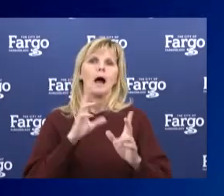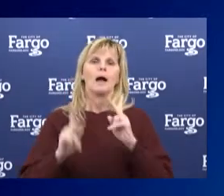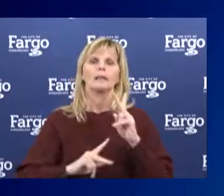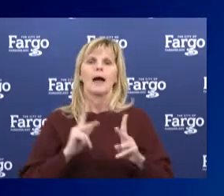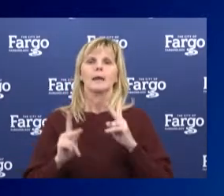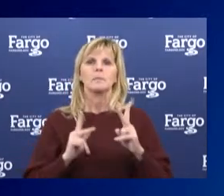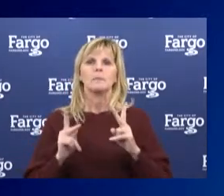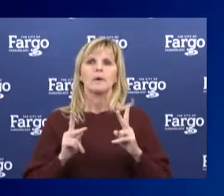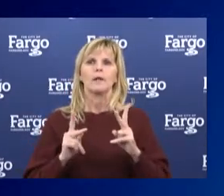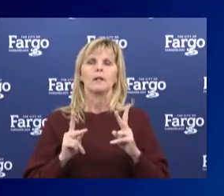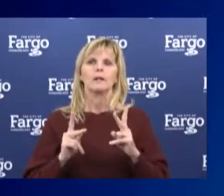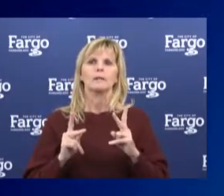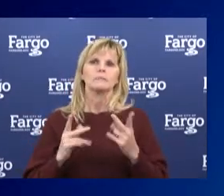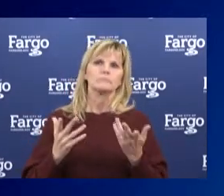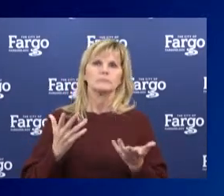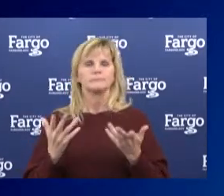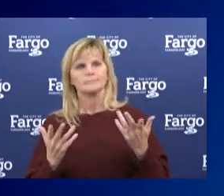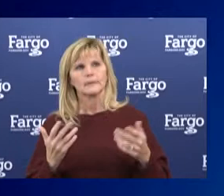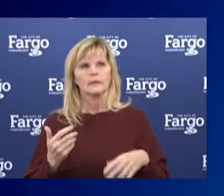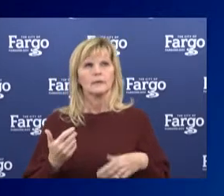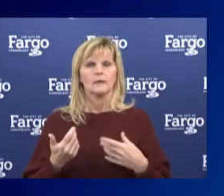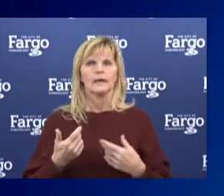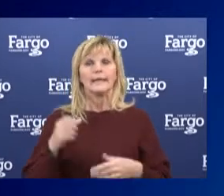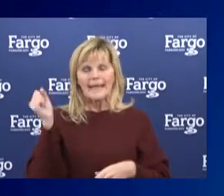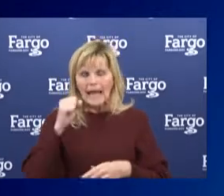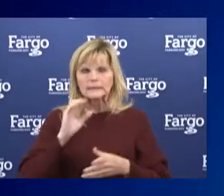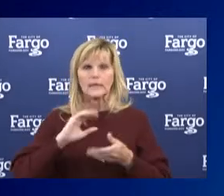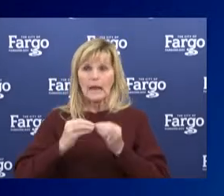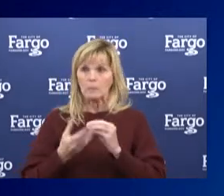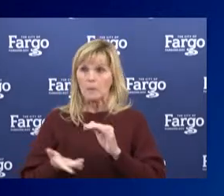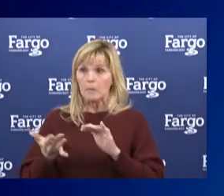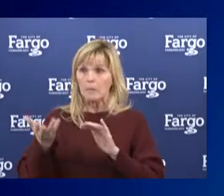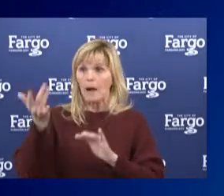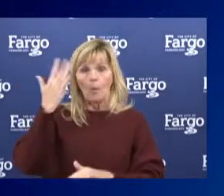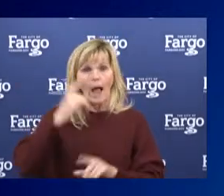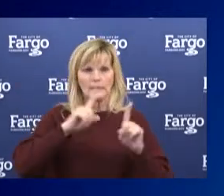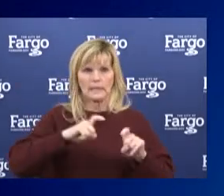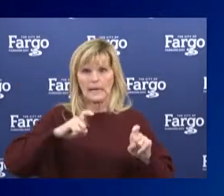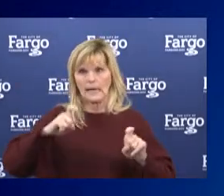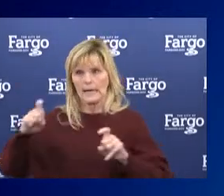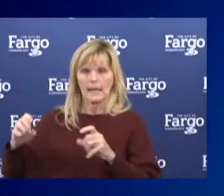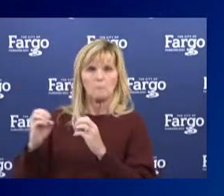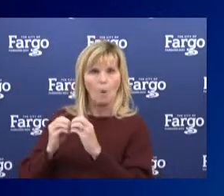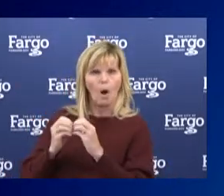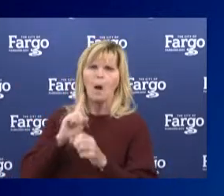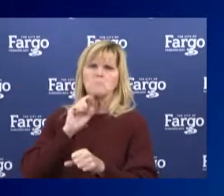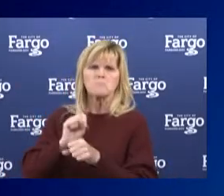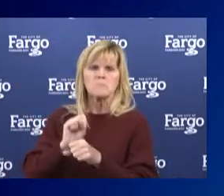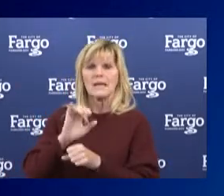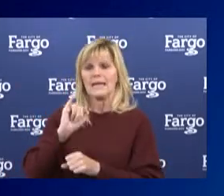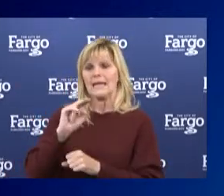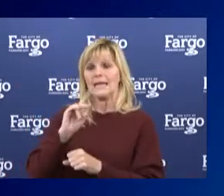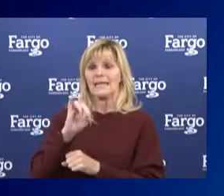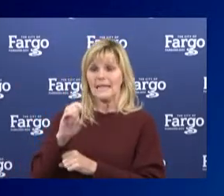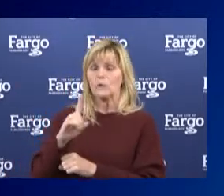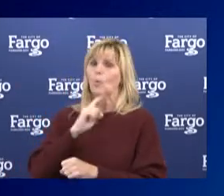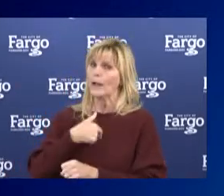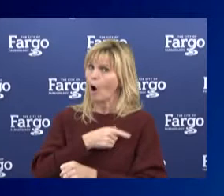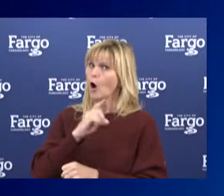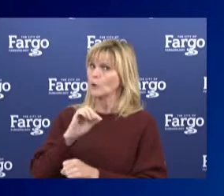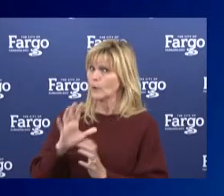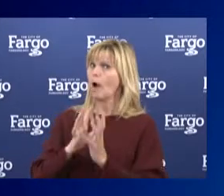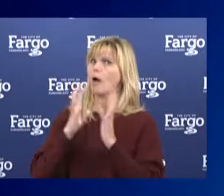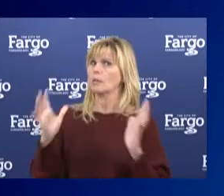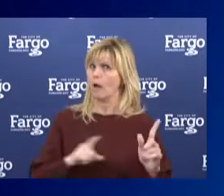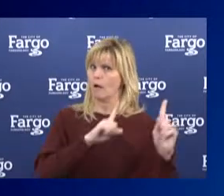will make the statement, you know, we're doing a lot of testing and that's why we're finding all of these cases. And indeed, in North Dakota, we are doing a lot of testing,